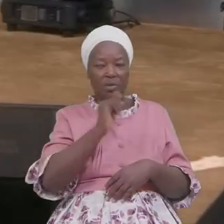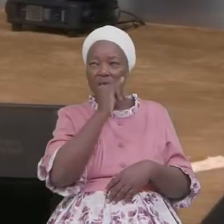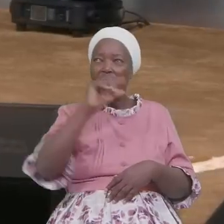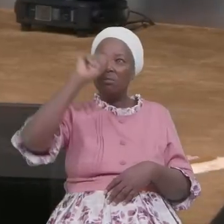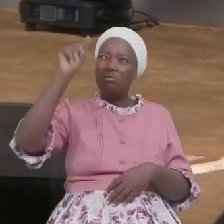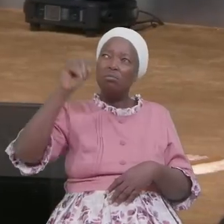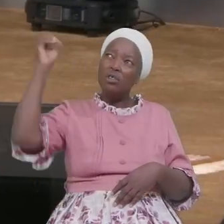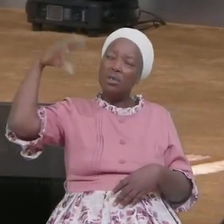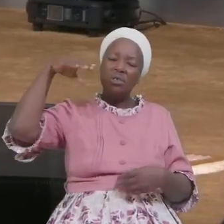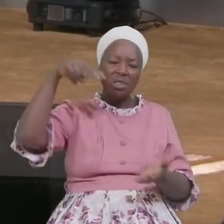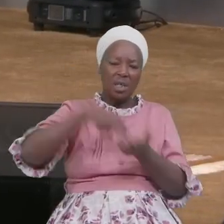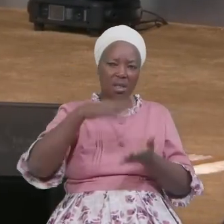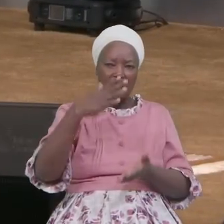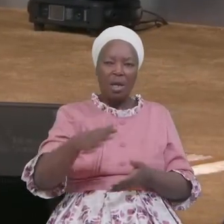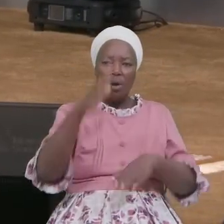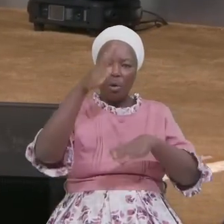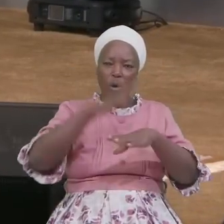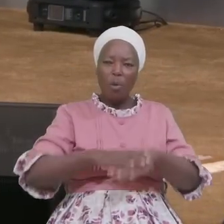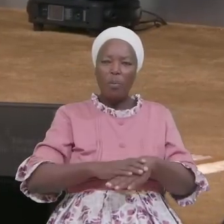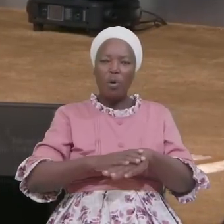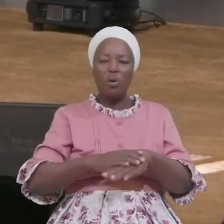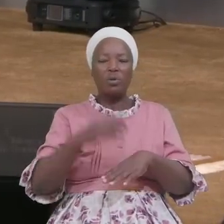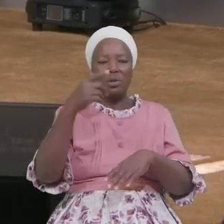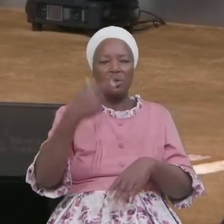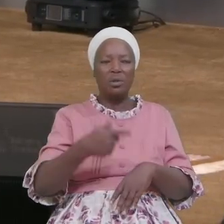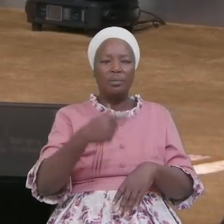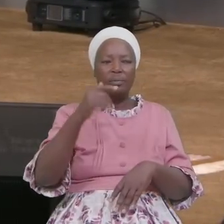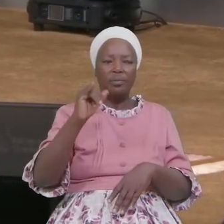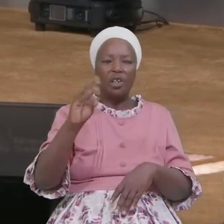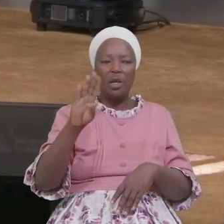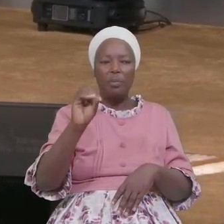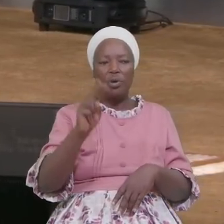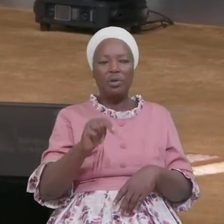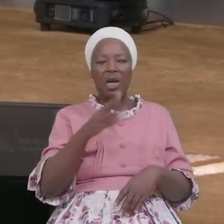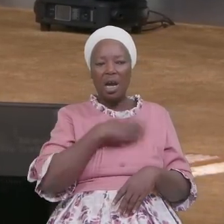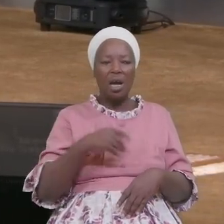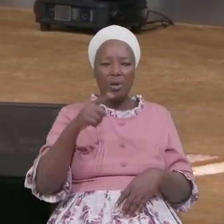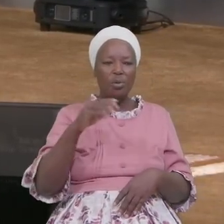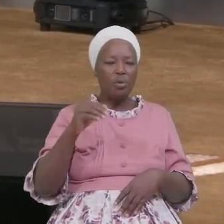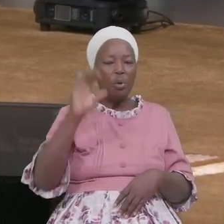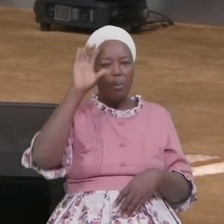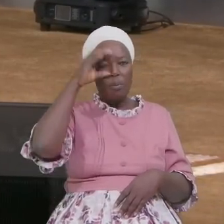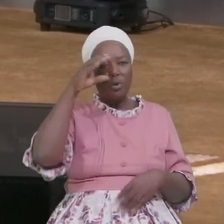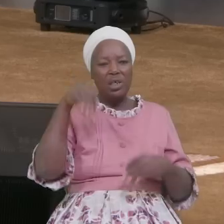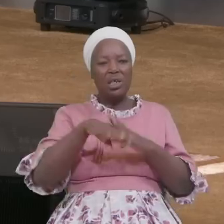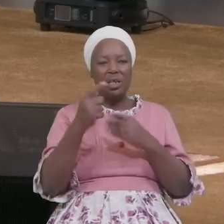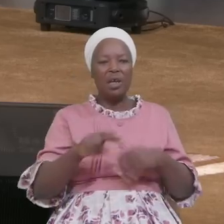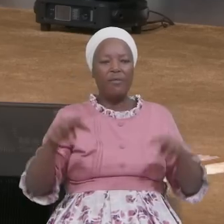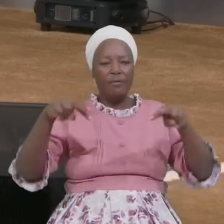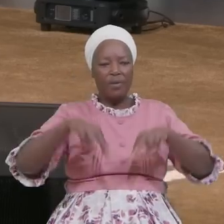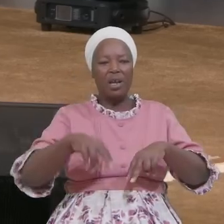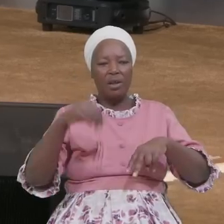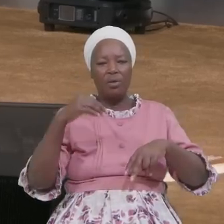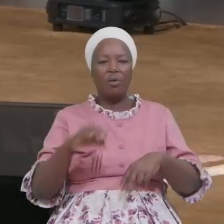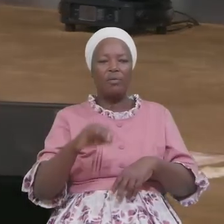thou still upon Gibeon, and thou moon in the valley of